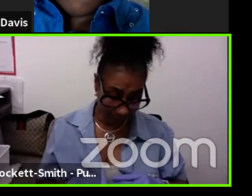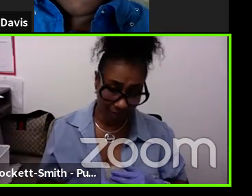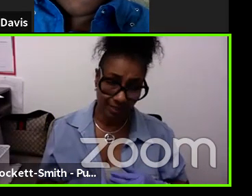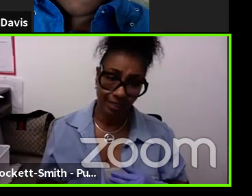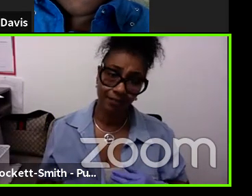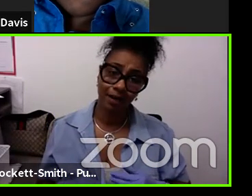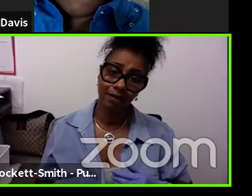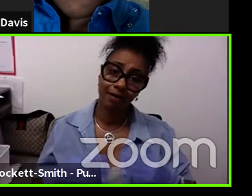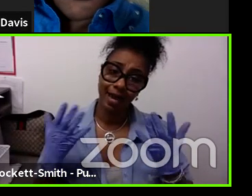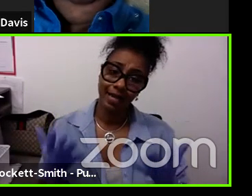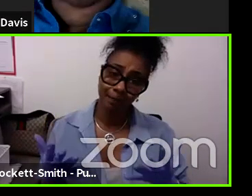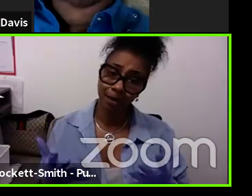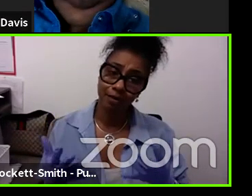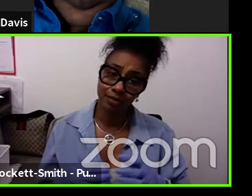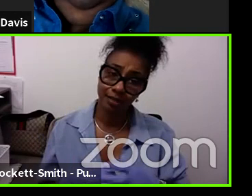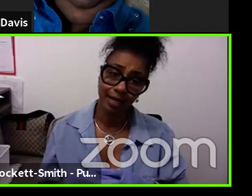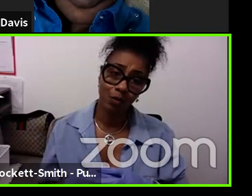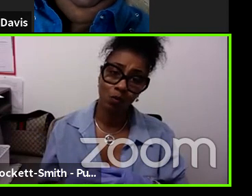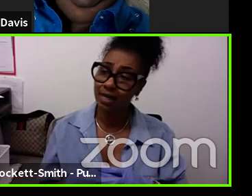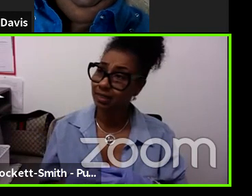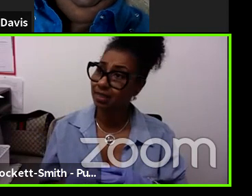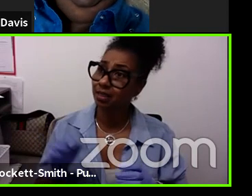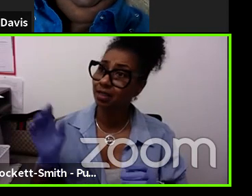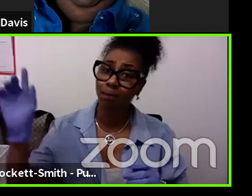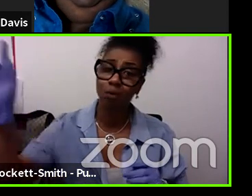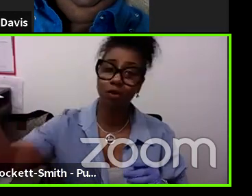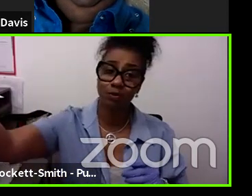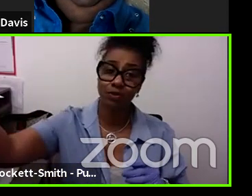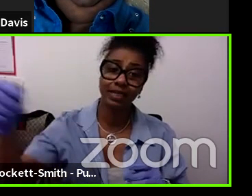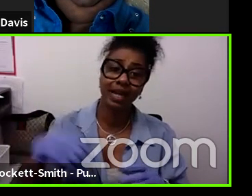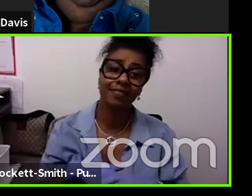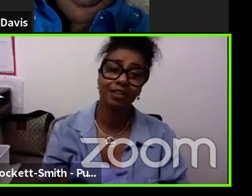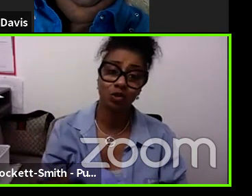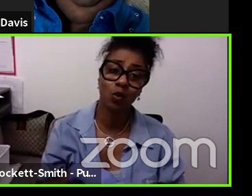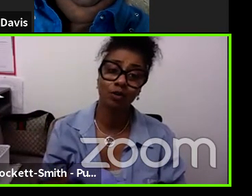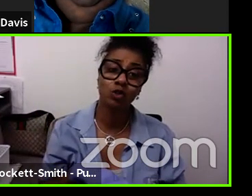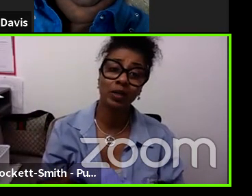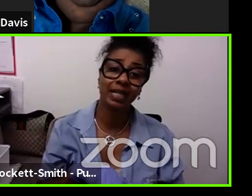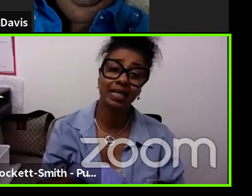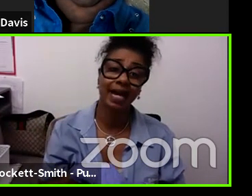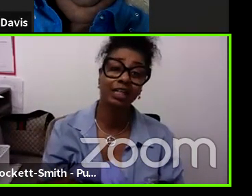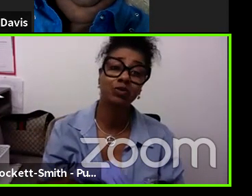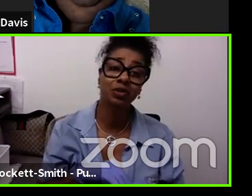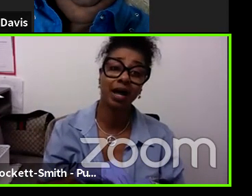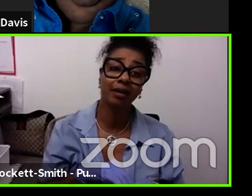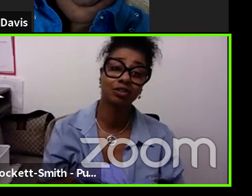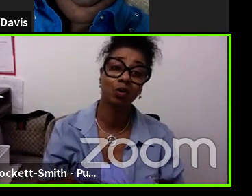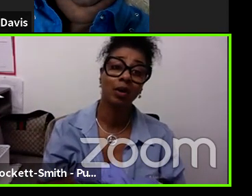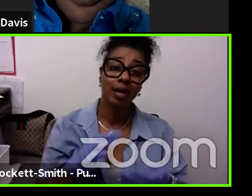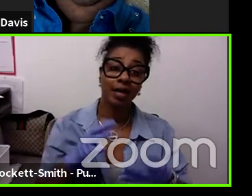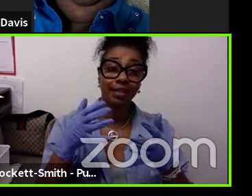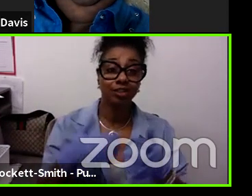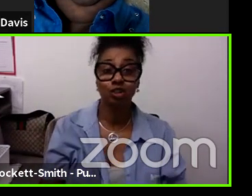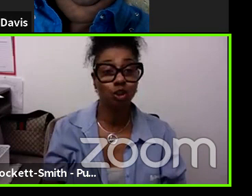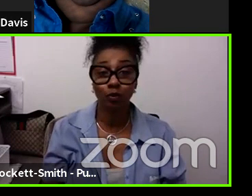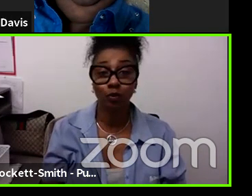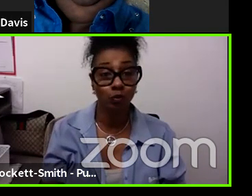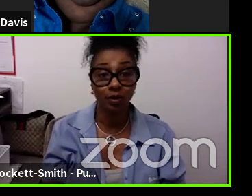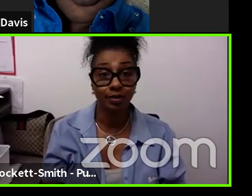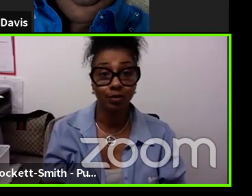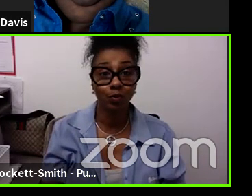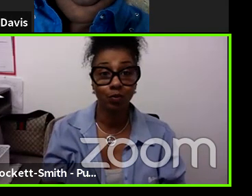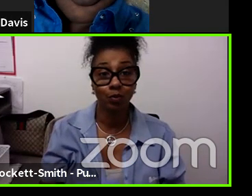The purchasing of, I had to purchase a hand washing sink, a portable sink at the door for $2,900, so that the